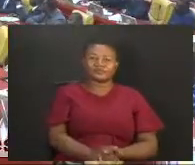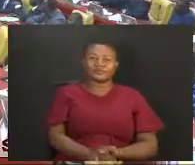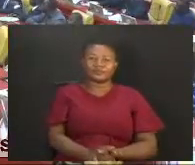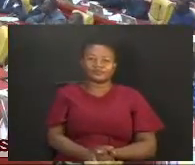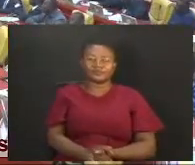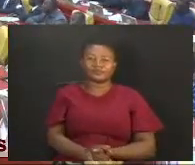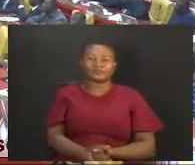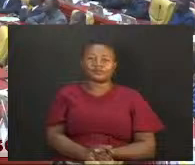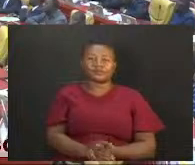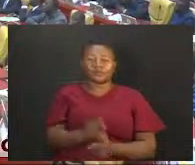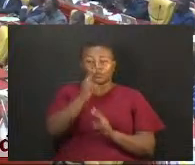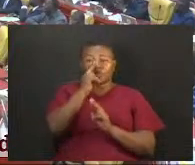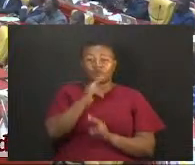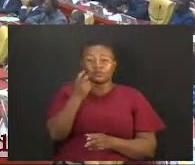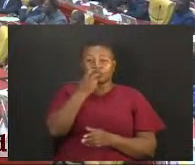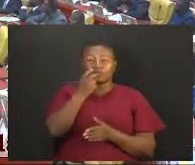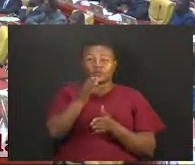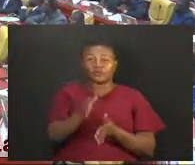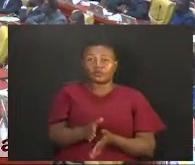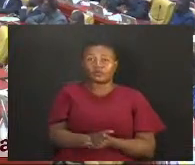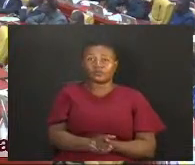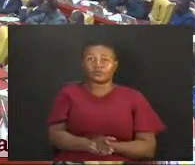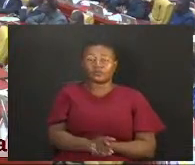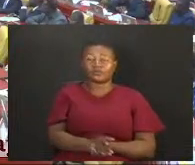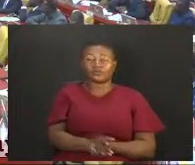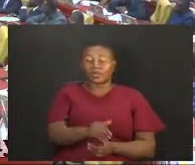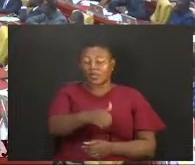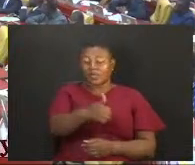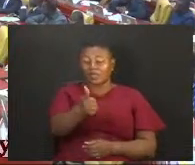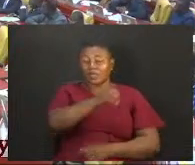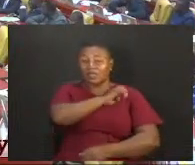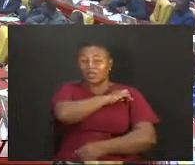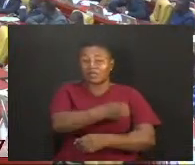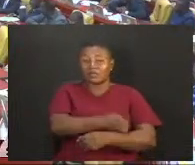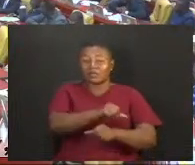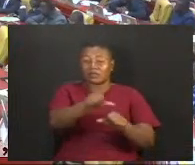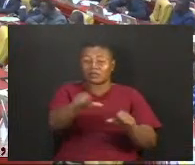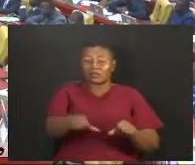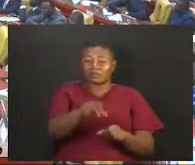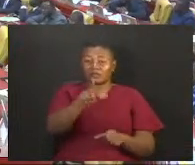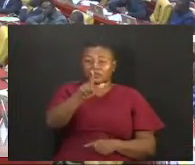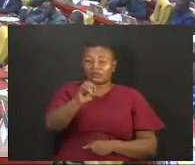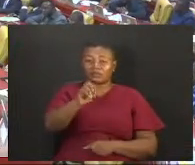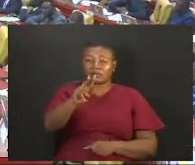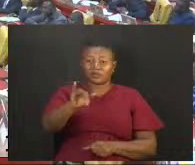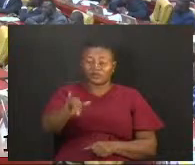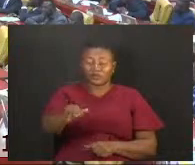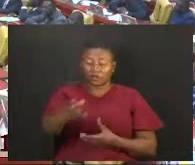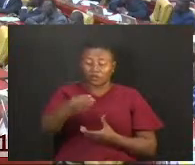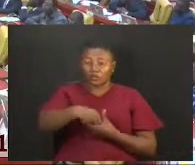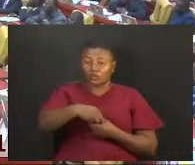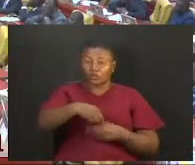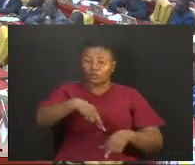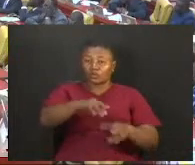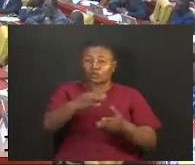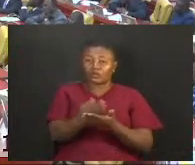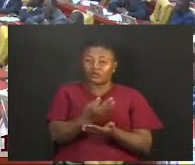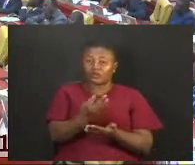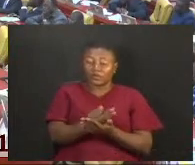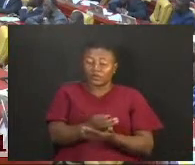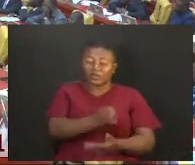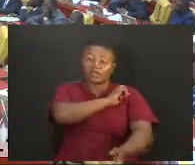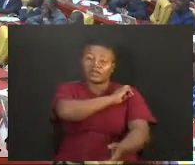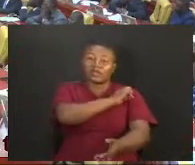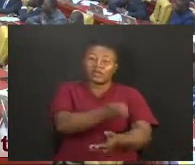Right Honorable Speaker, the rest of the energy sector levies, including the Road Fund Levy, Energy Fund